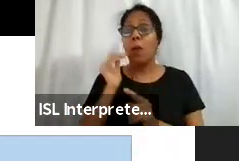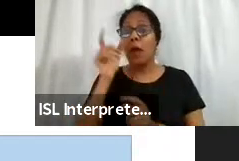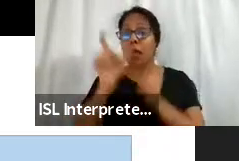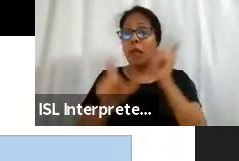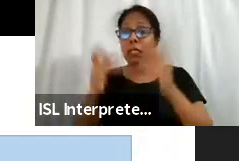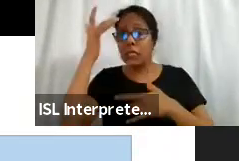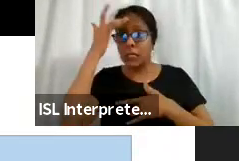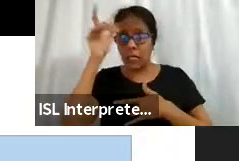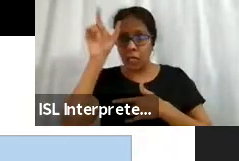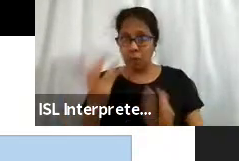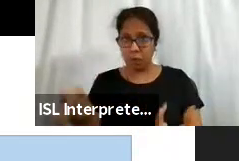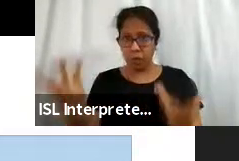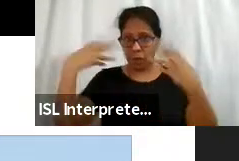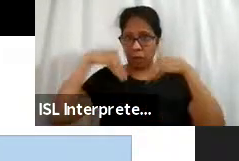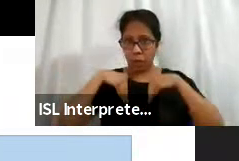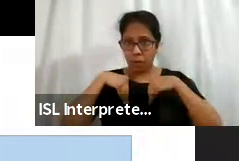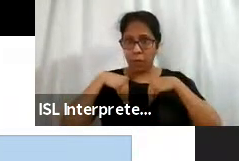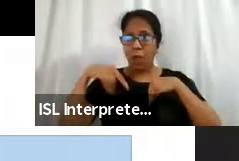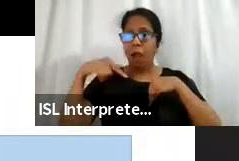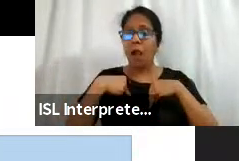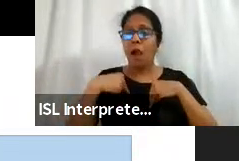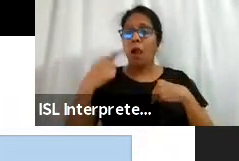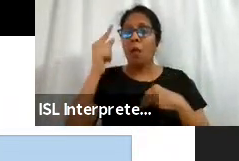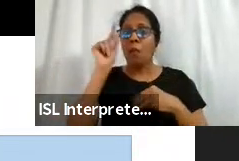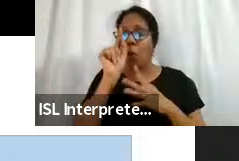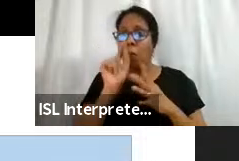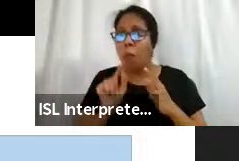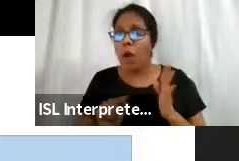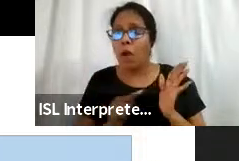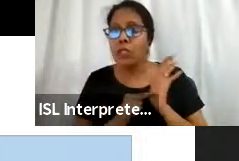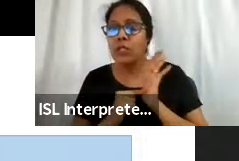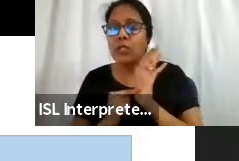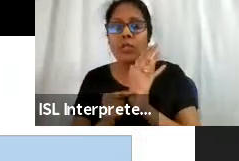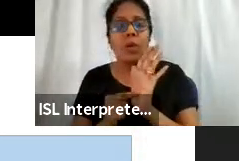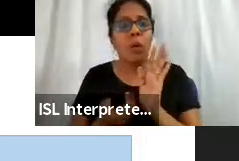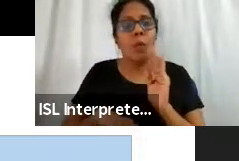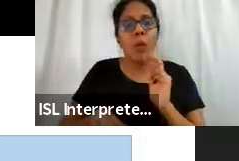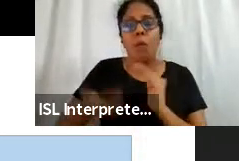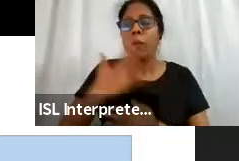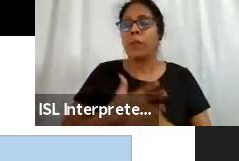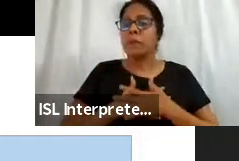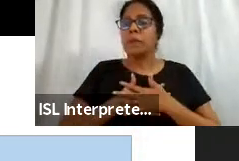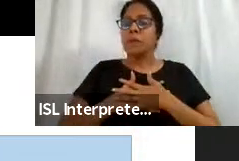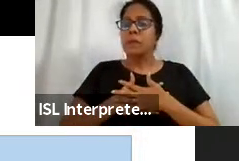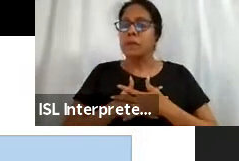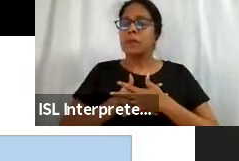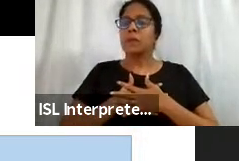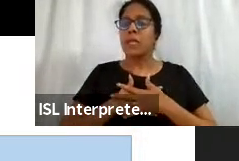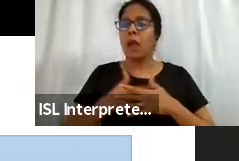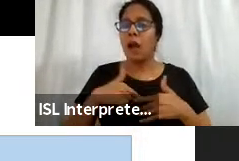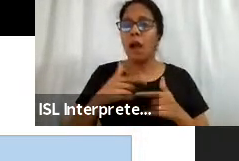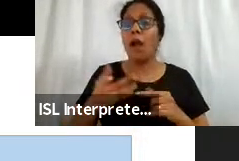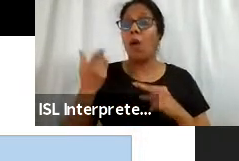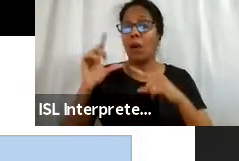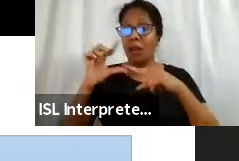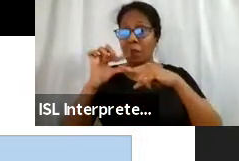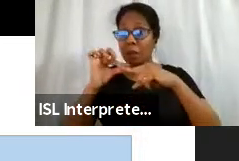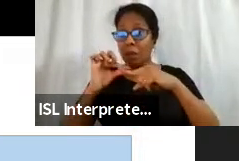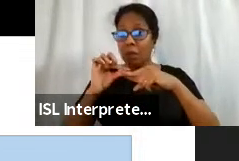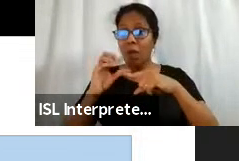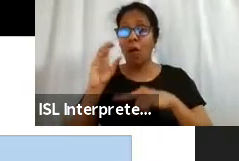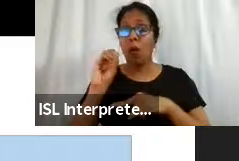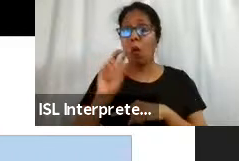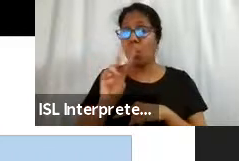develops symptoms clinically or radiologically of symptoms of pneumonia, or the saturation goes down to